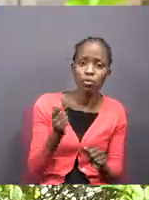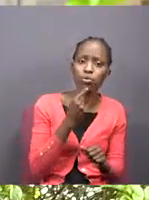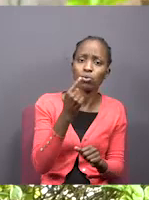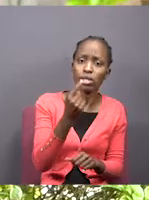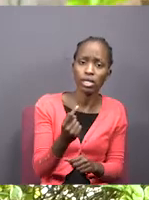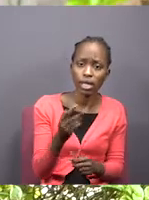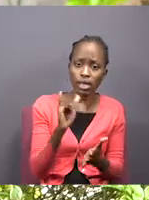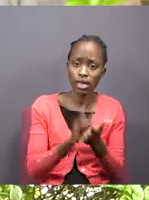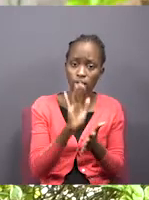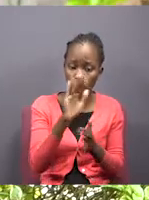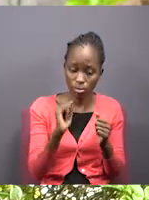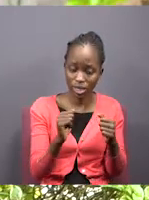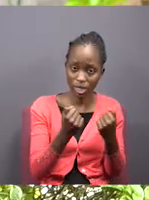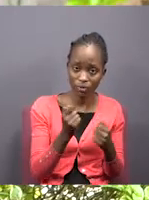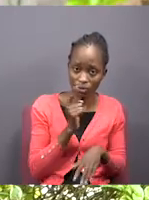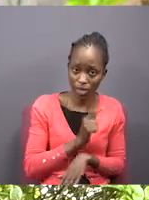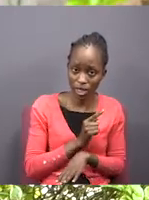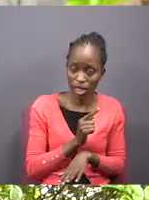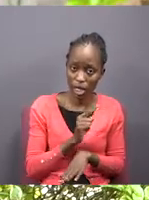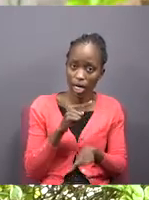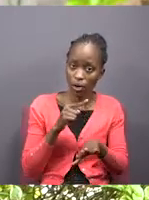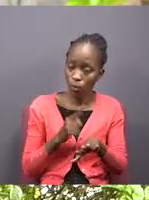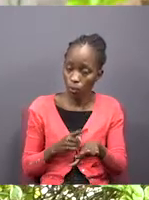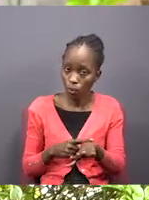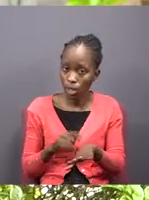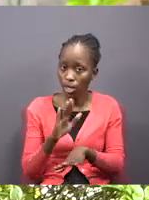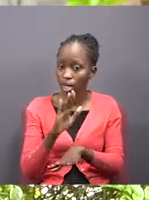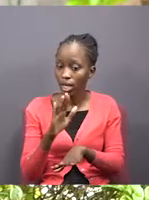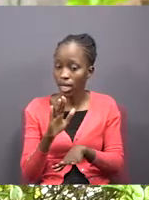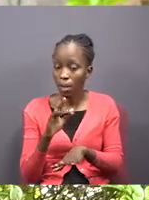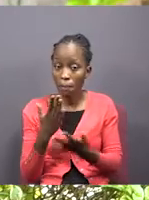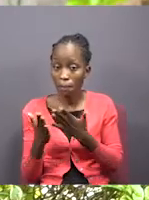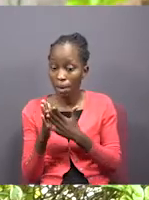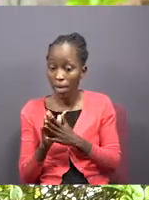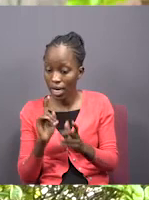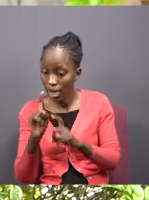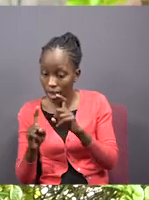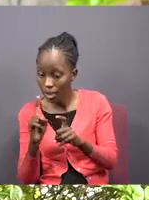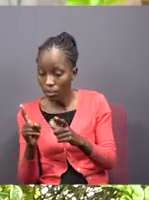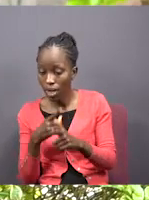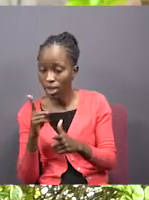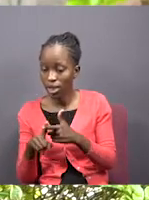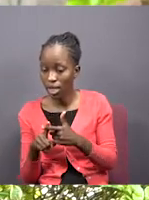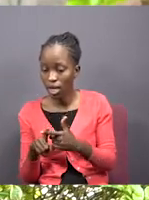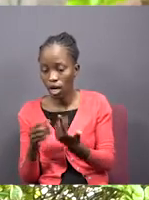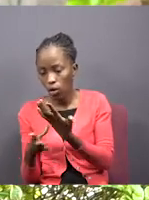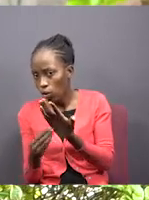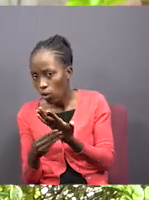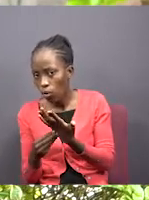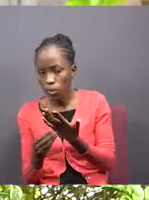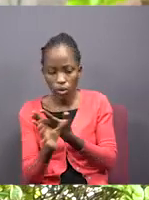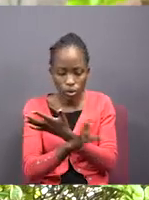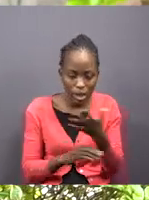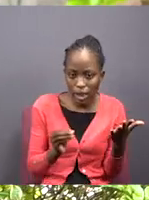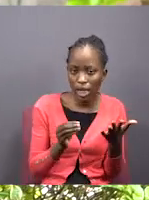that you are committed to Christ when you cheat in your exams, you lie to your parents, you steal